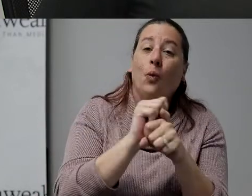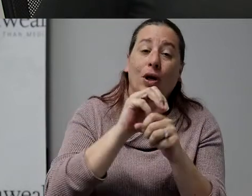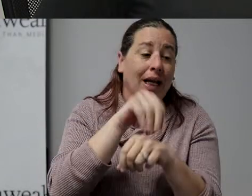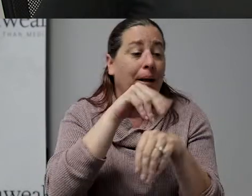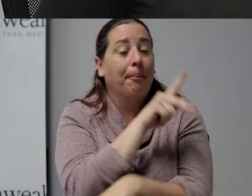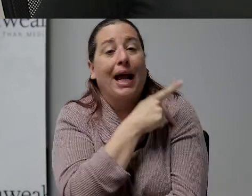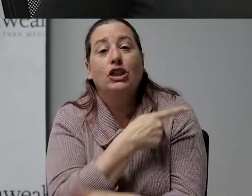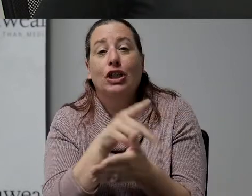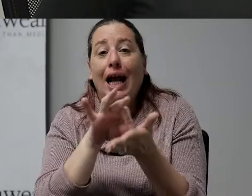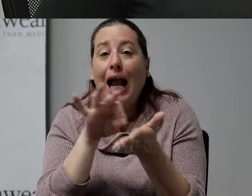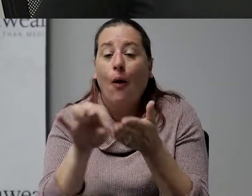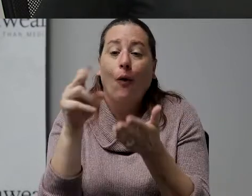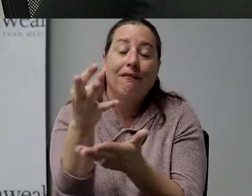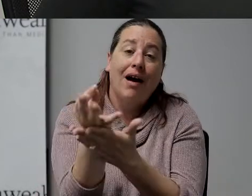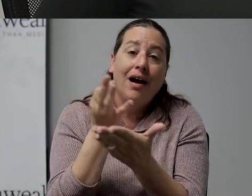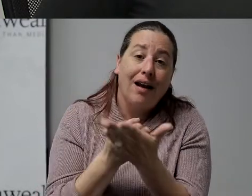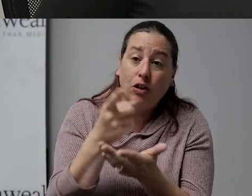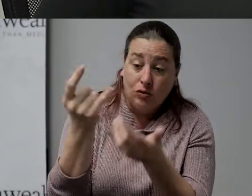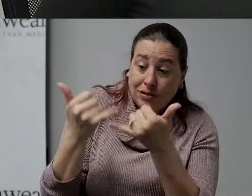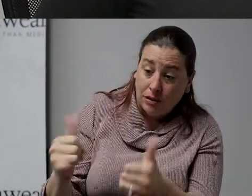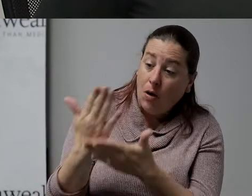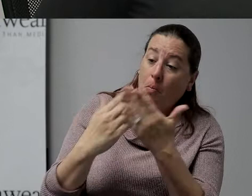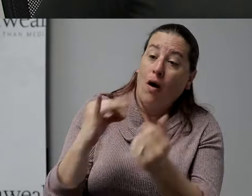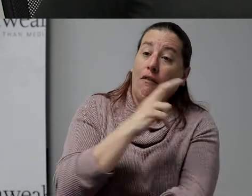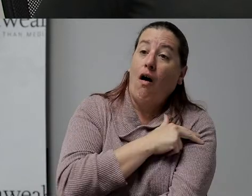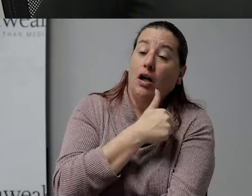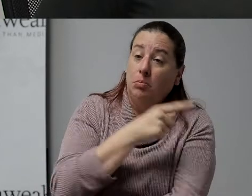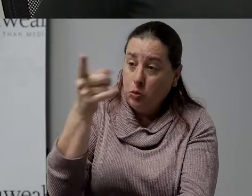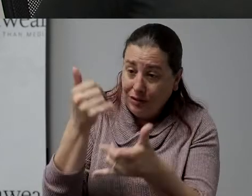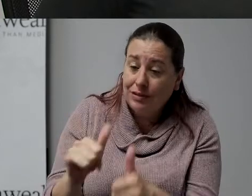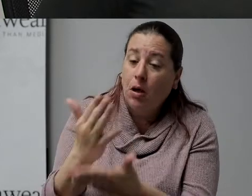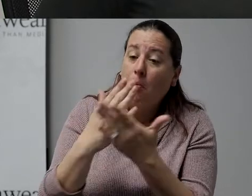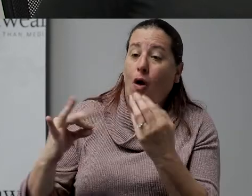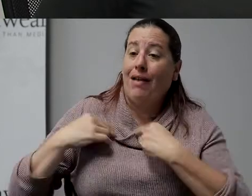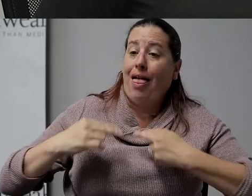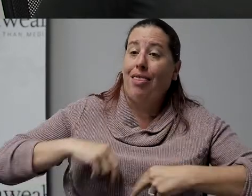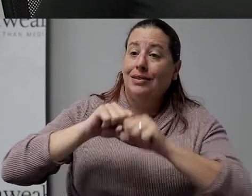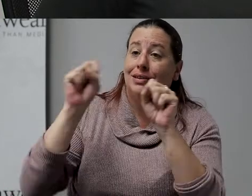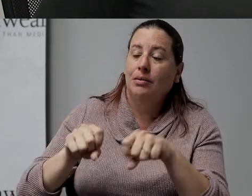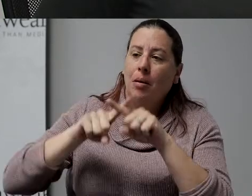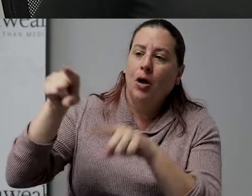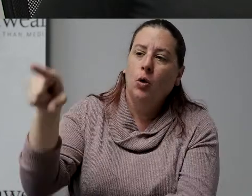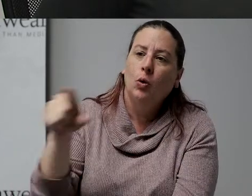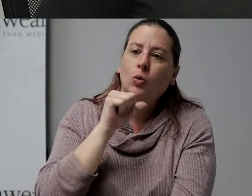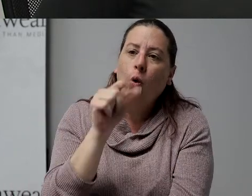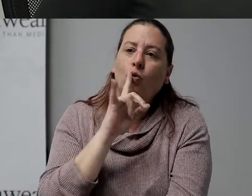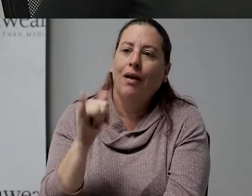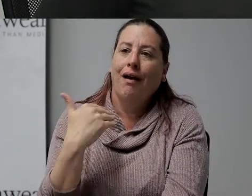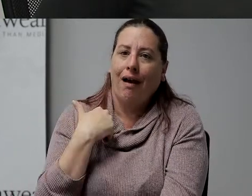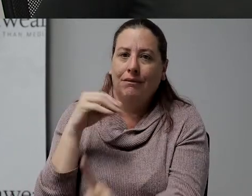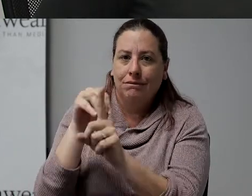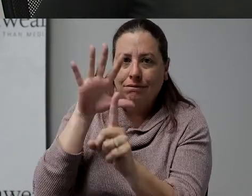or finance, you're still part of the hospital, you're still part of the health system, but you don't have really contacts